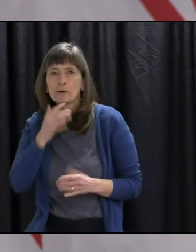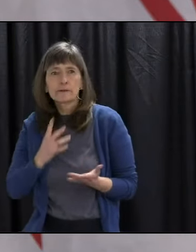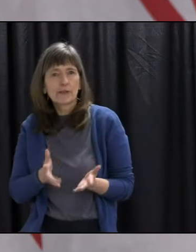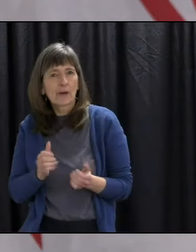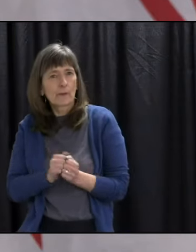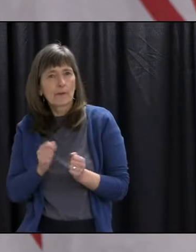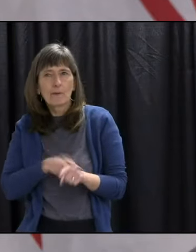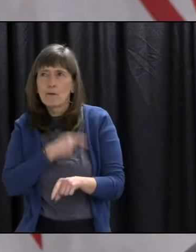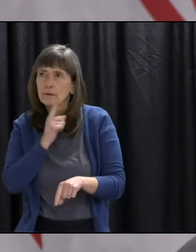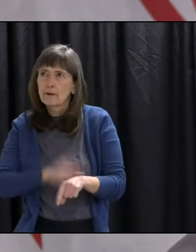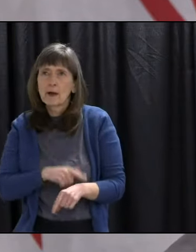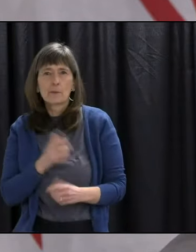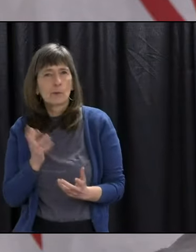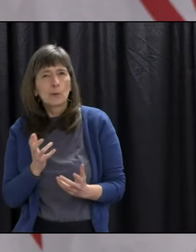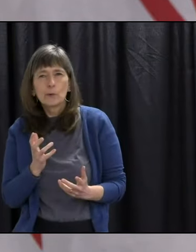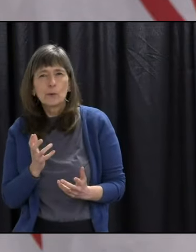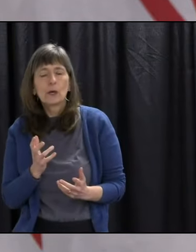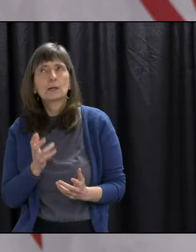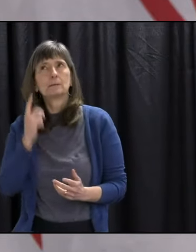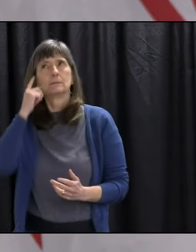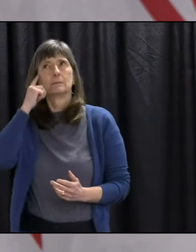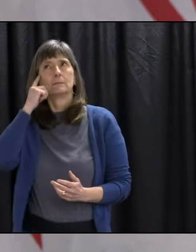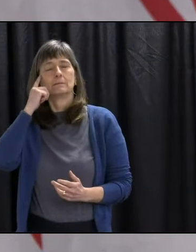know simply that you are thinking about them.